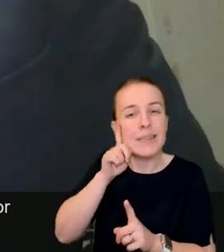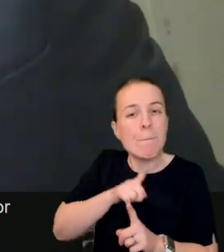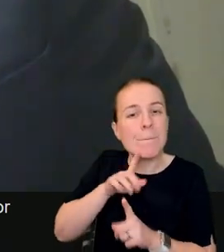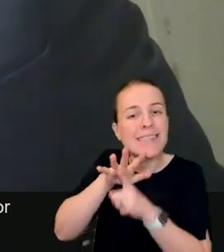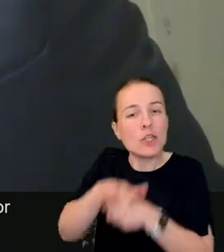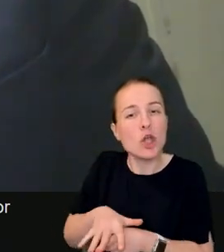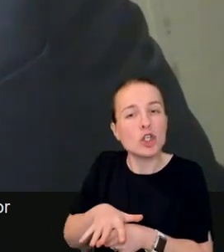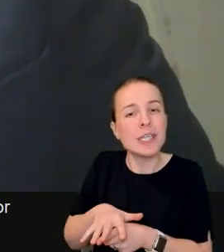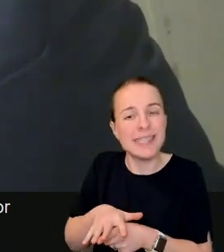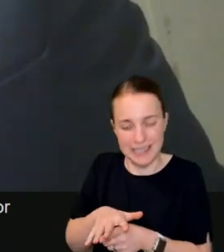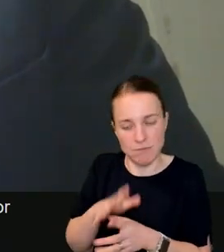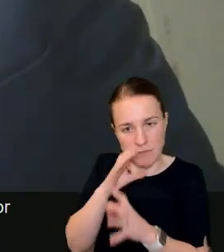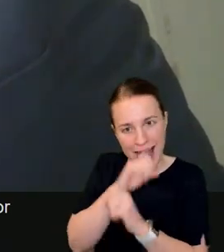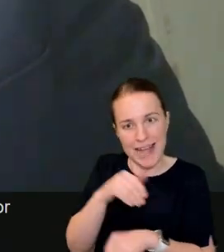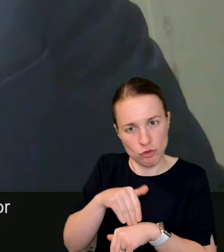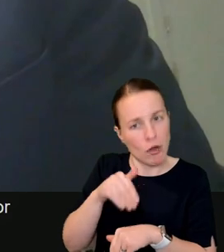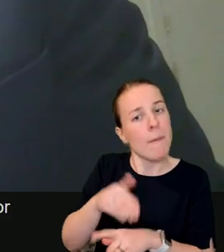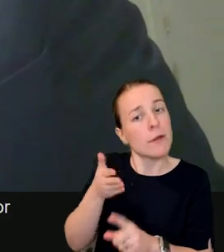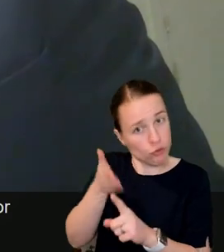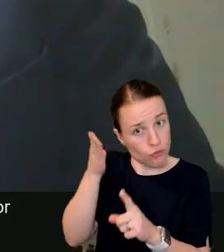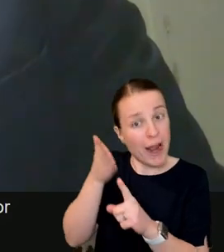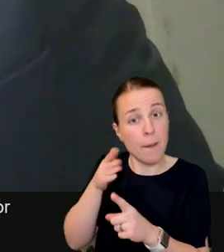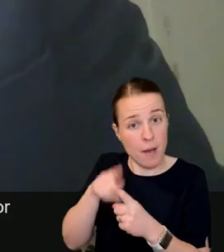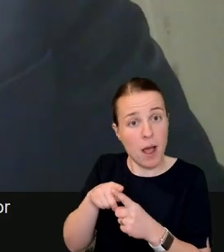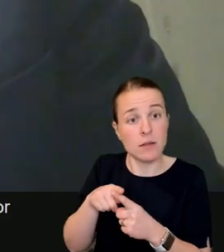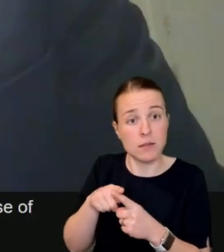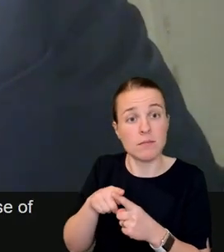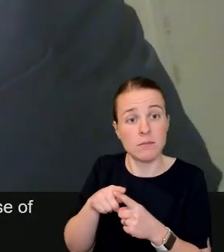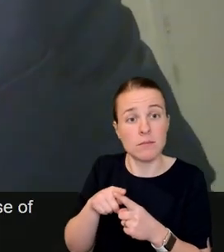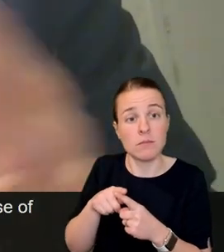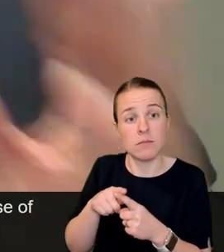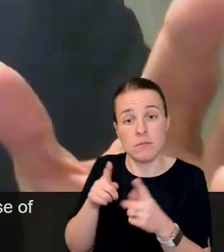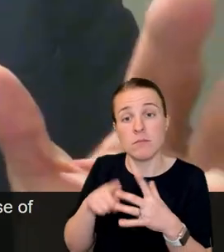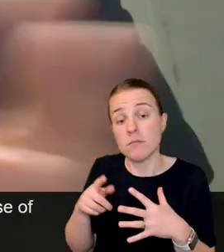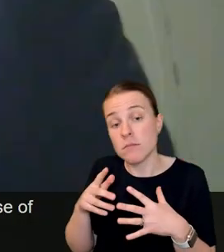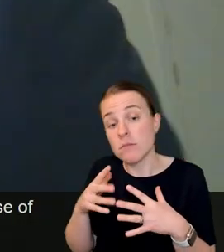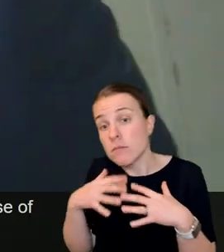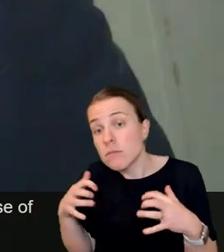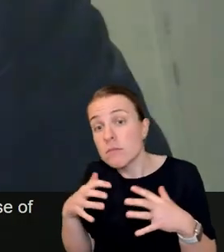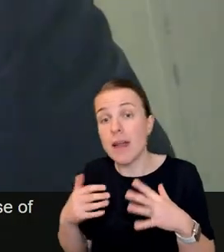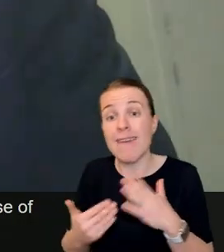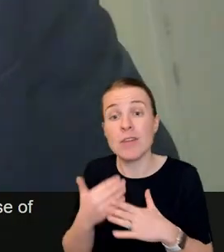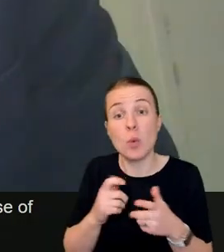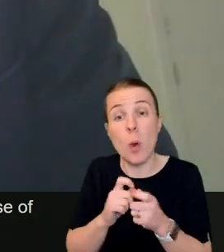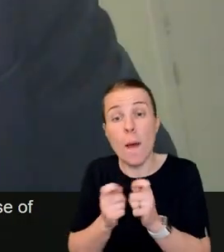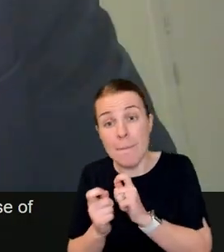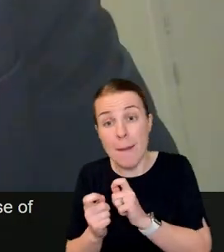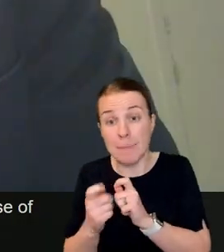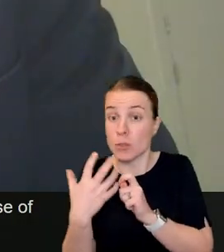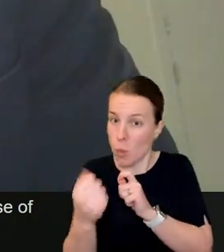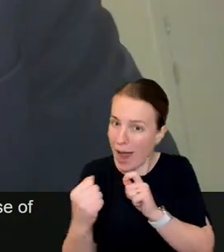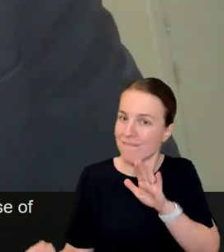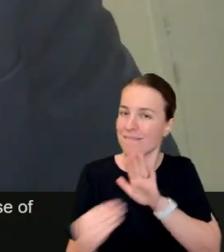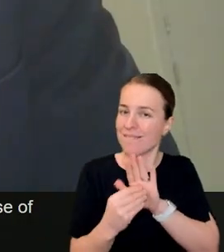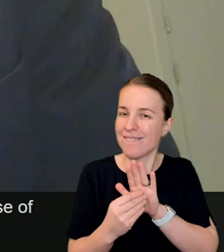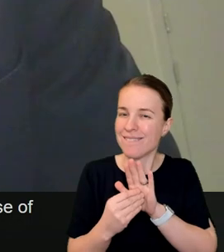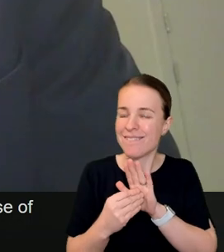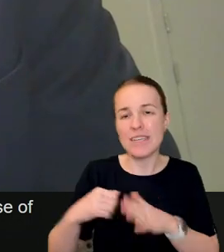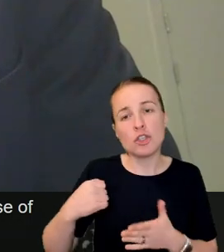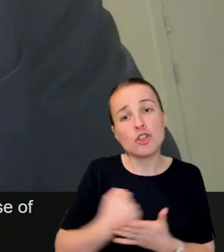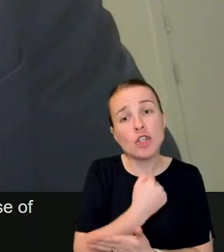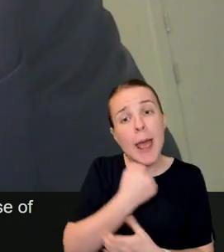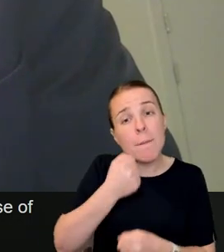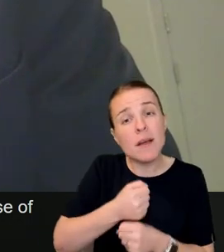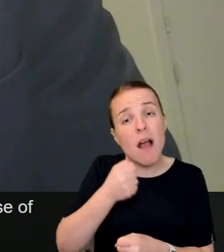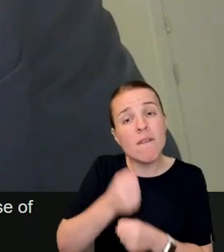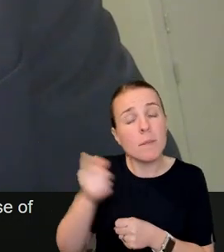of Lords, in the form of the Newland Amendment, actually has got that position, and it's a shame that the government did a U-turn following the